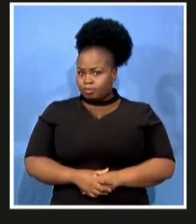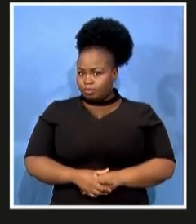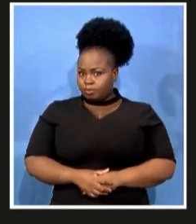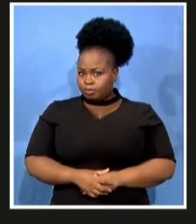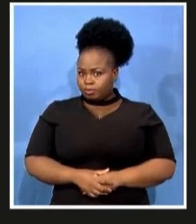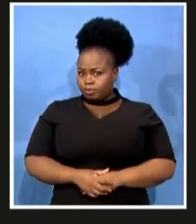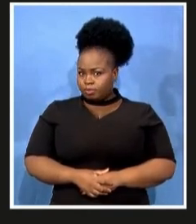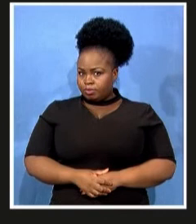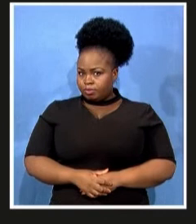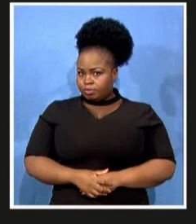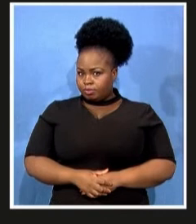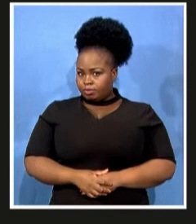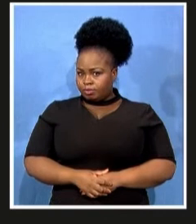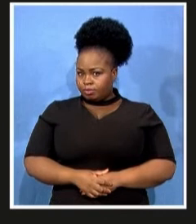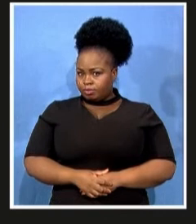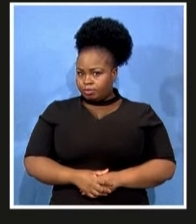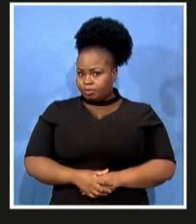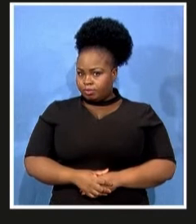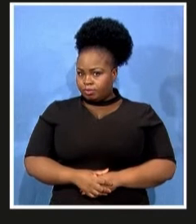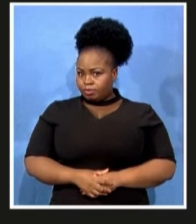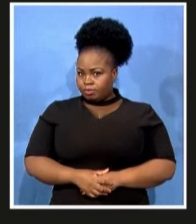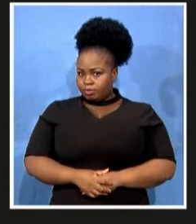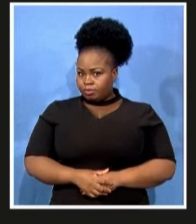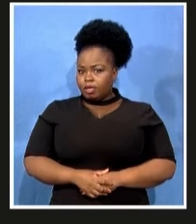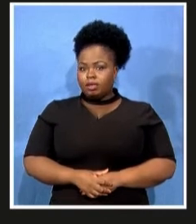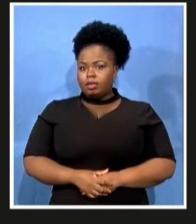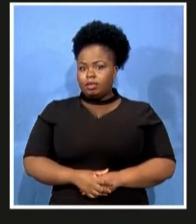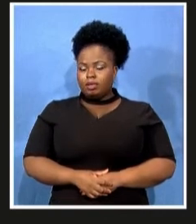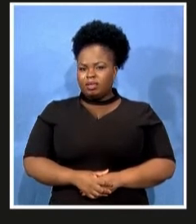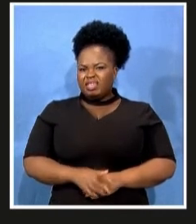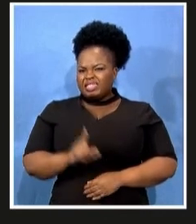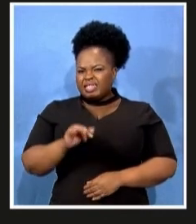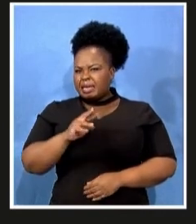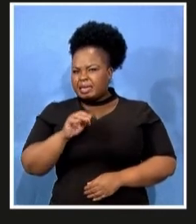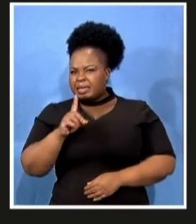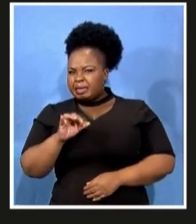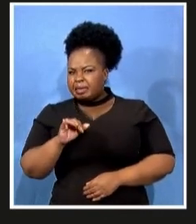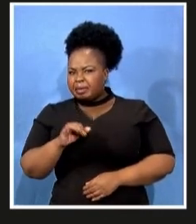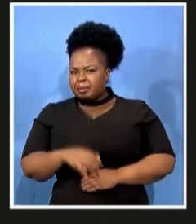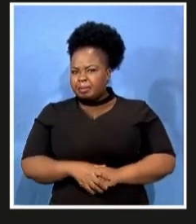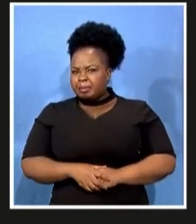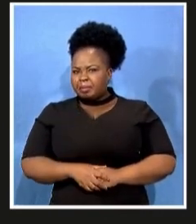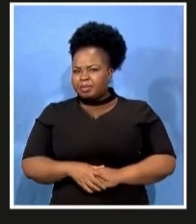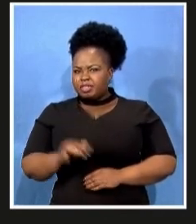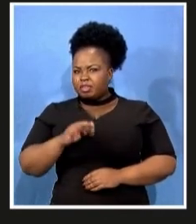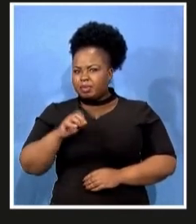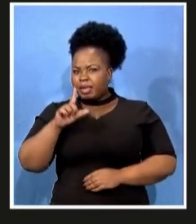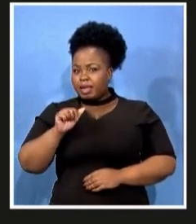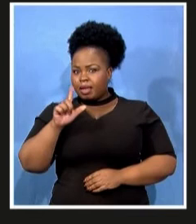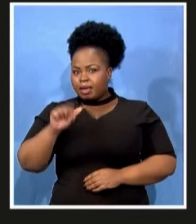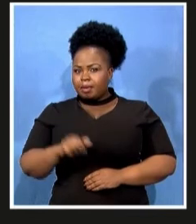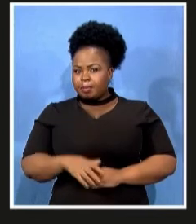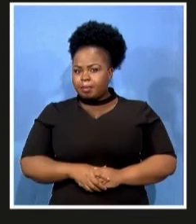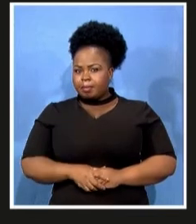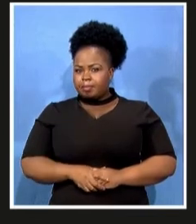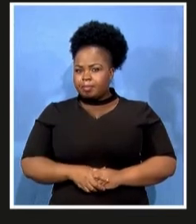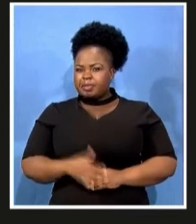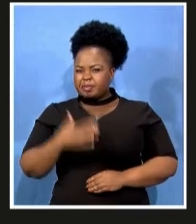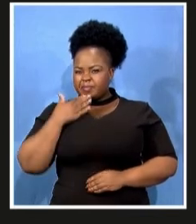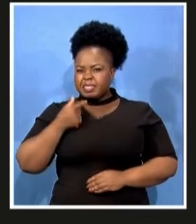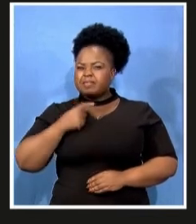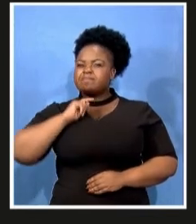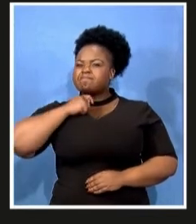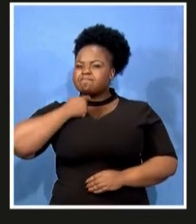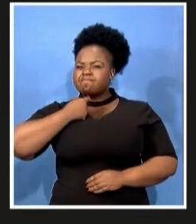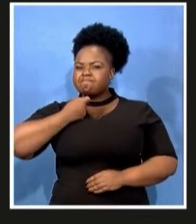Mama, Honorable, is it Tigeledi Shabalala, please switch off your mic.